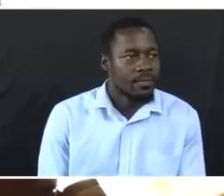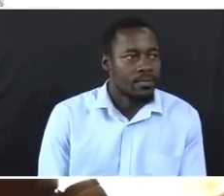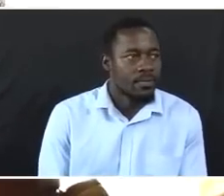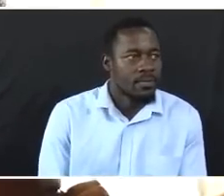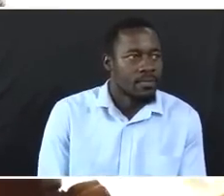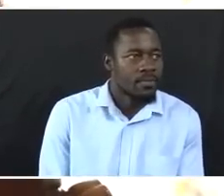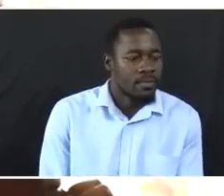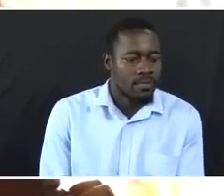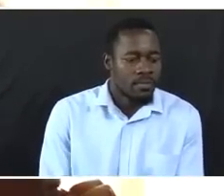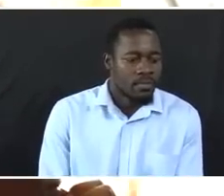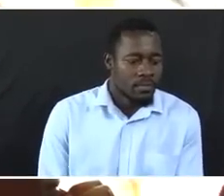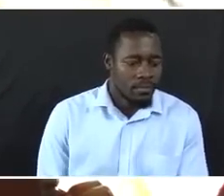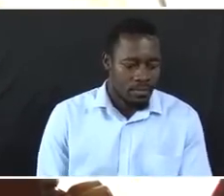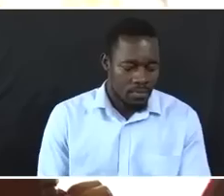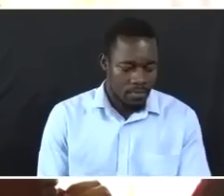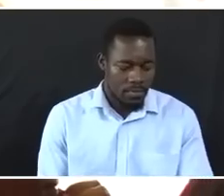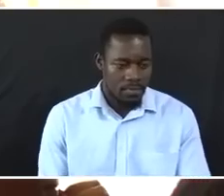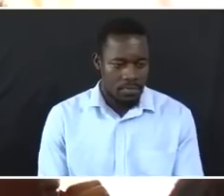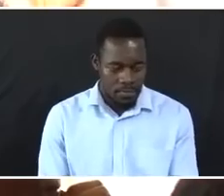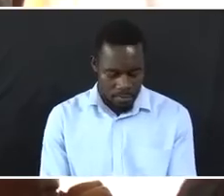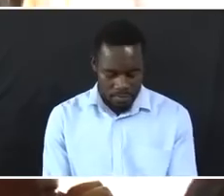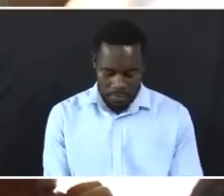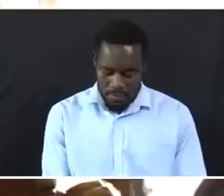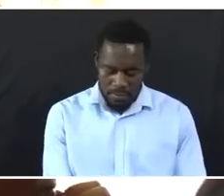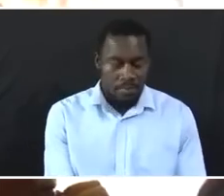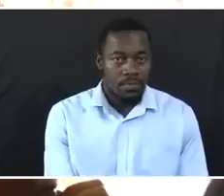beginning, Adam saw